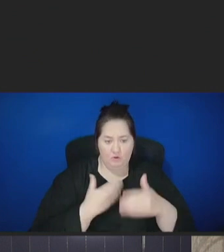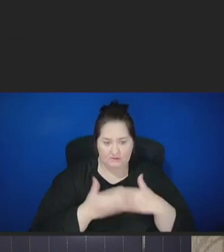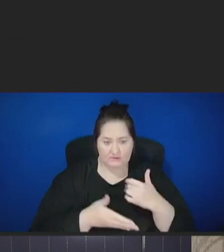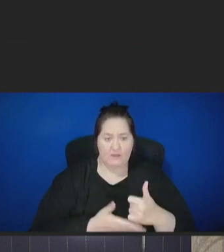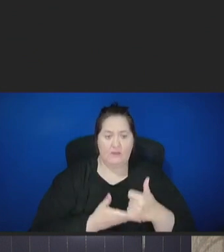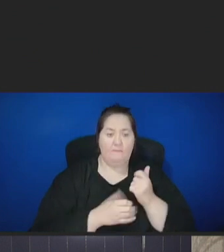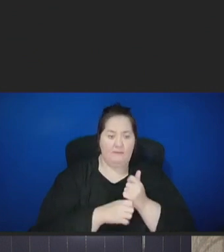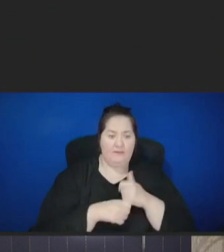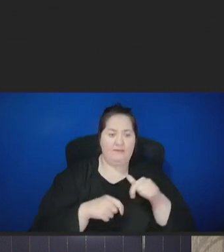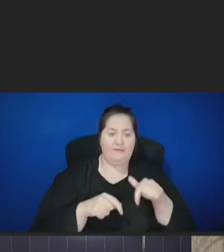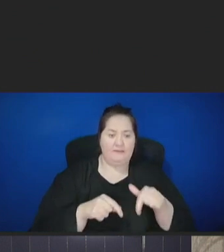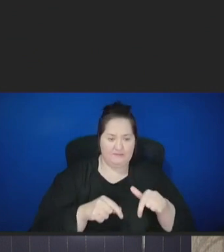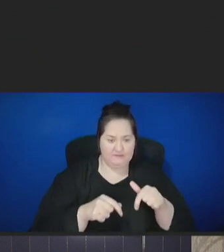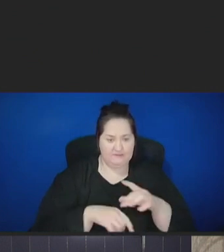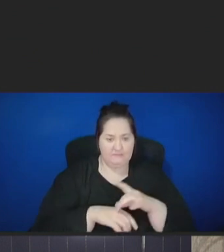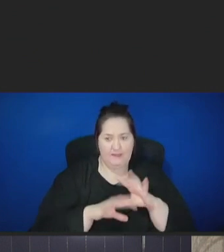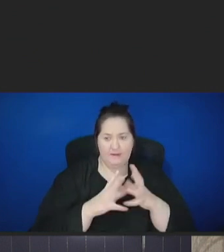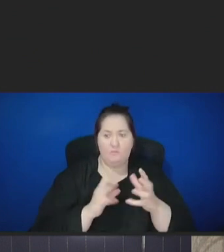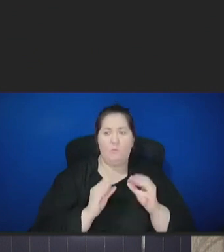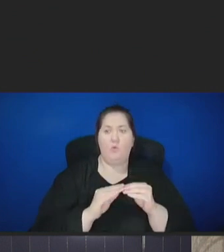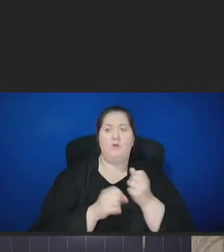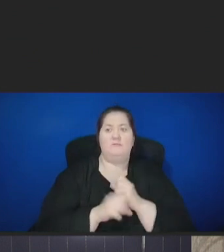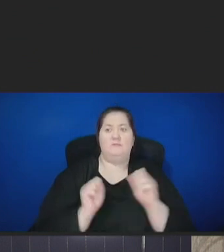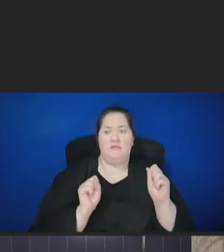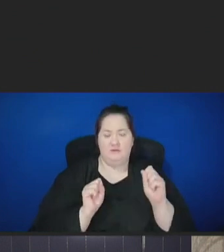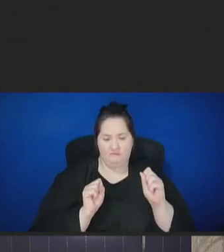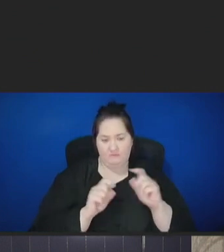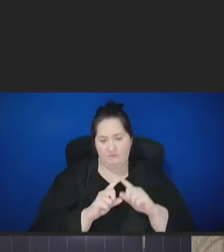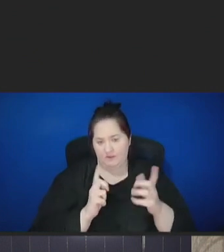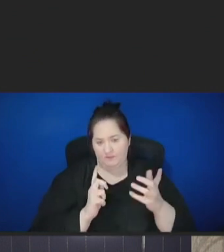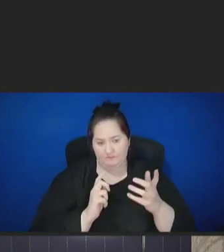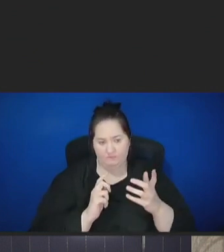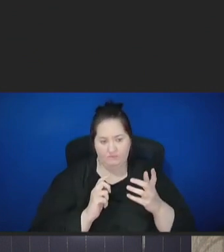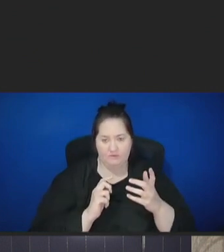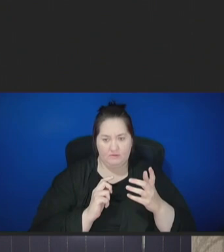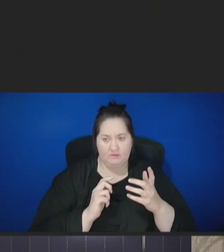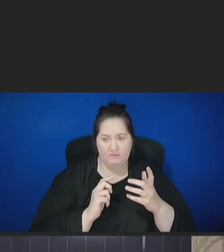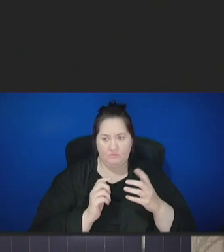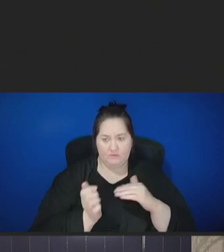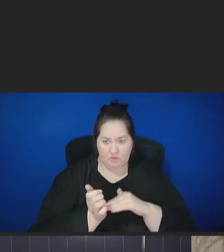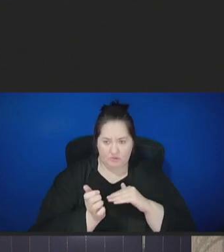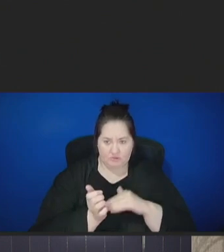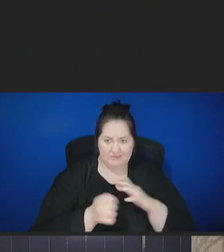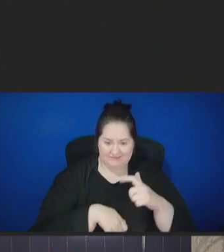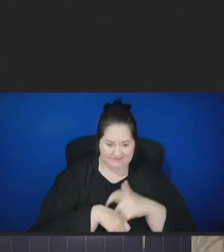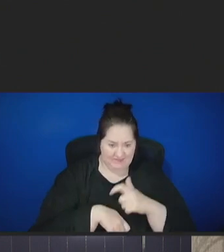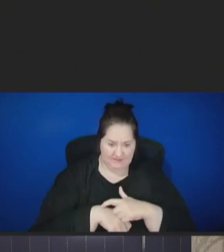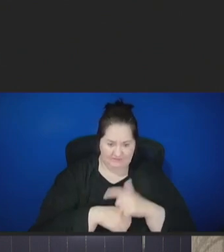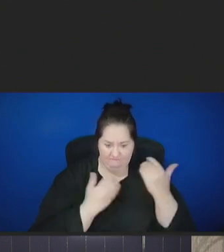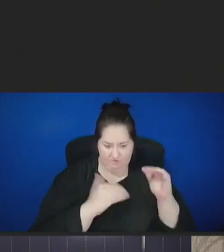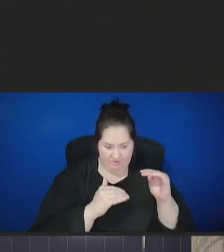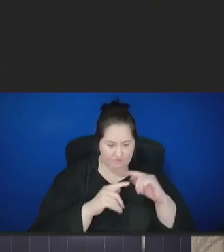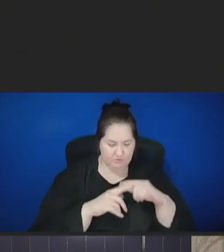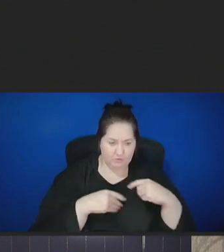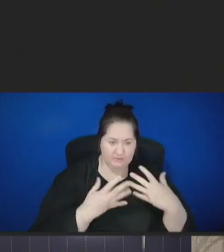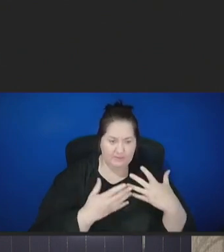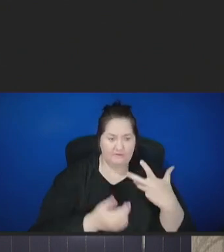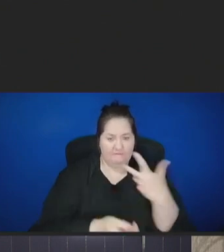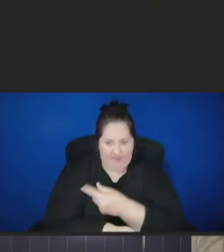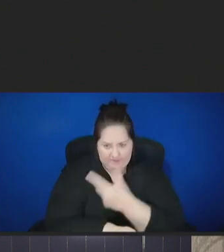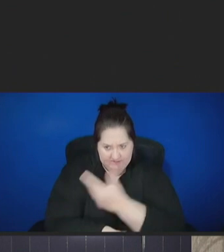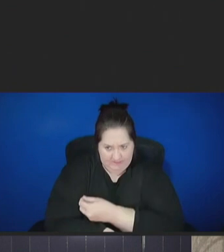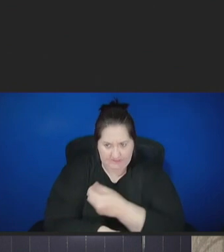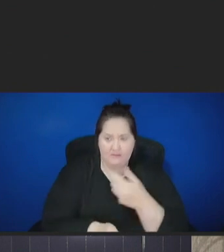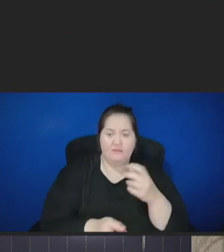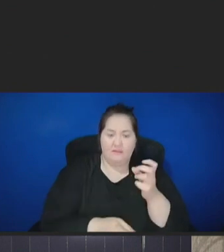this planet a safer place. But putting doctors in that time frame to get kids vaccinated